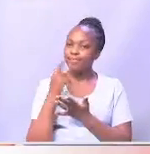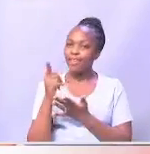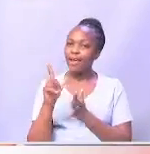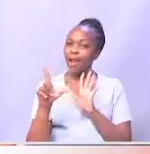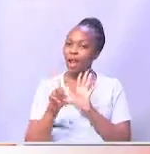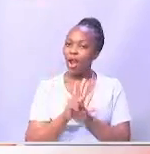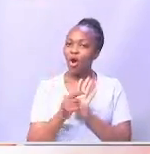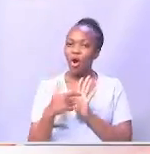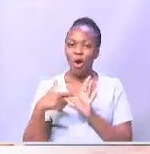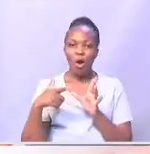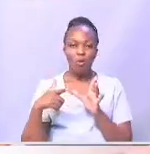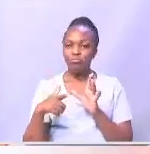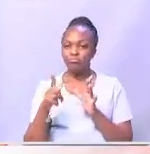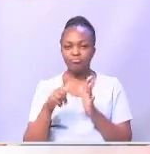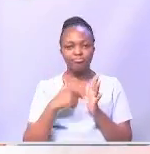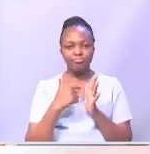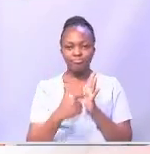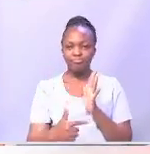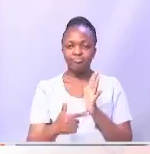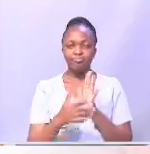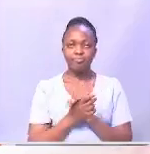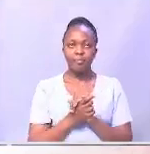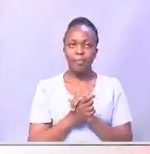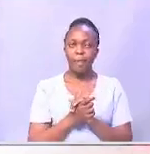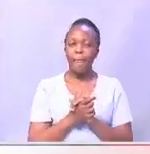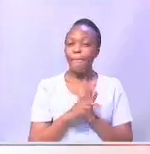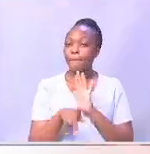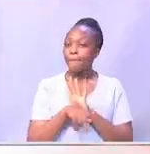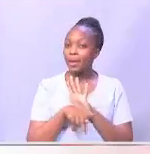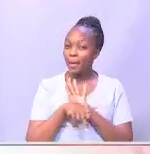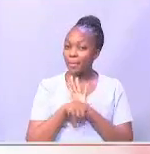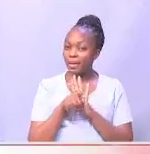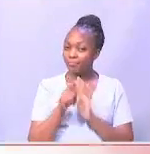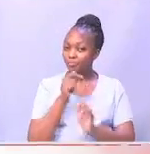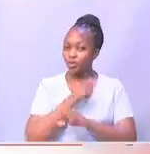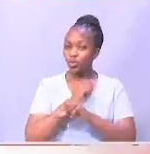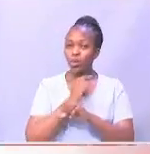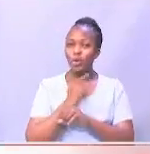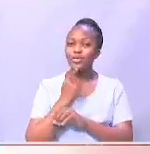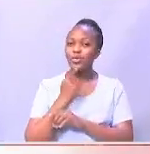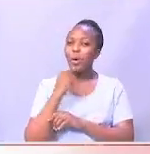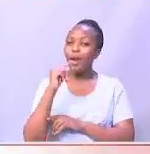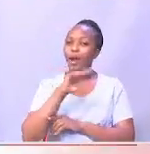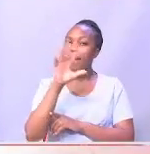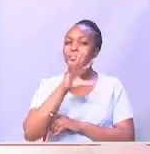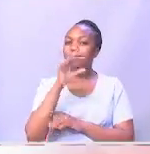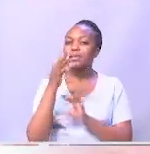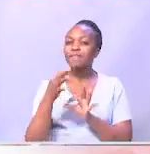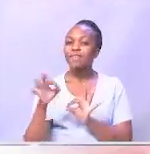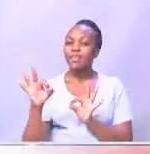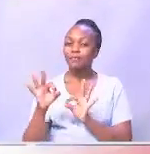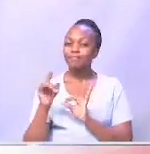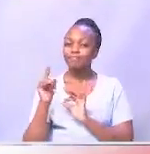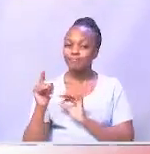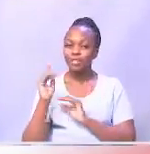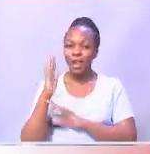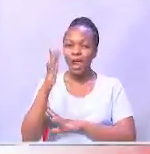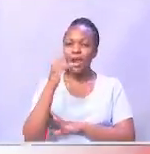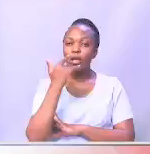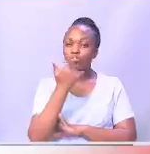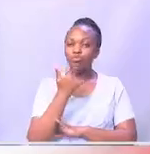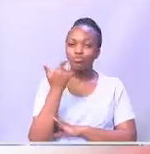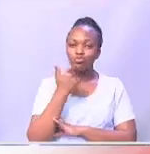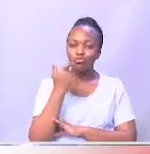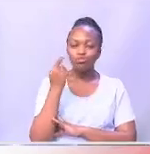Primary school is 100% free. This was directed to parents and head teachers to ensure that children resume